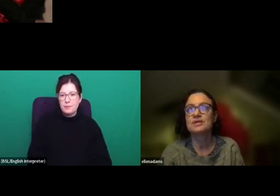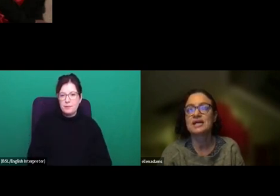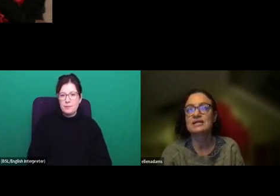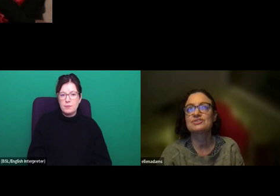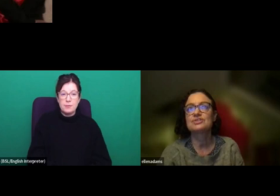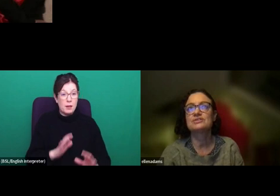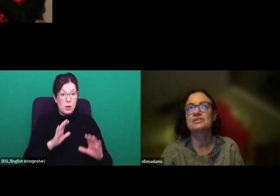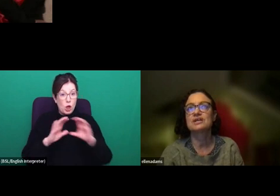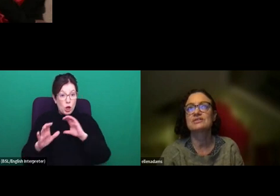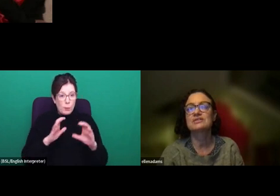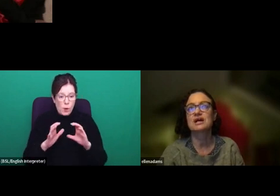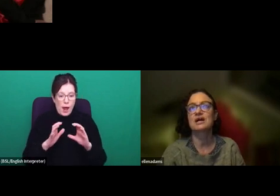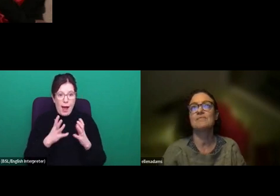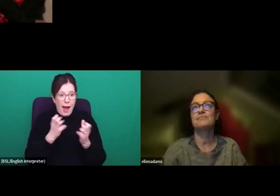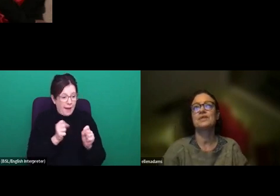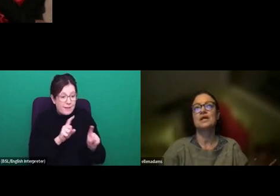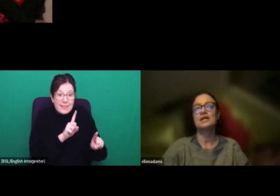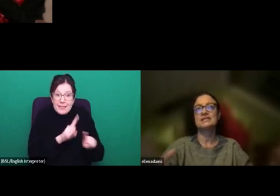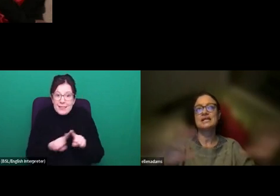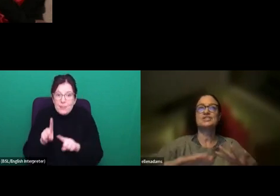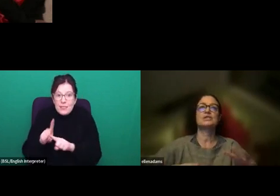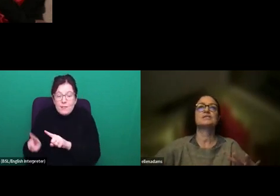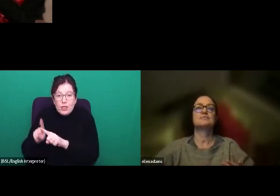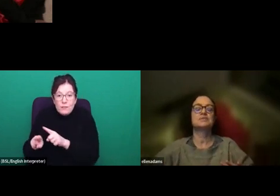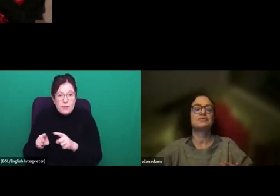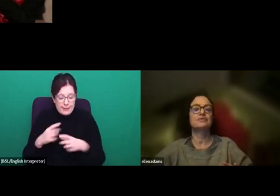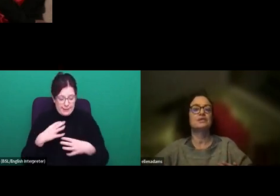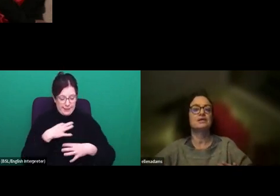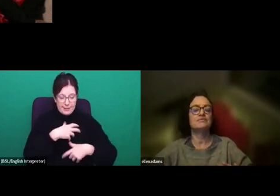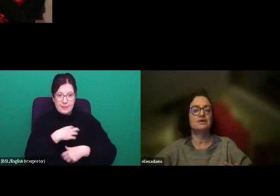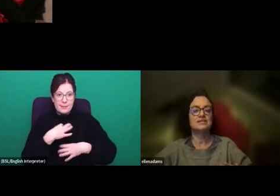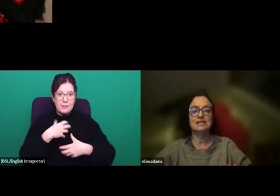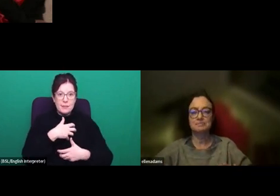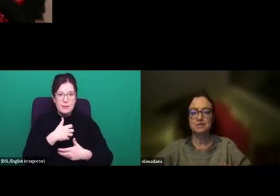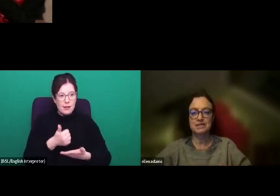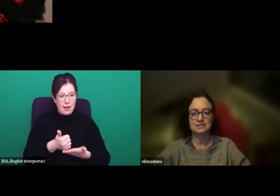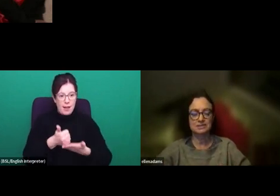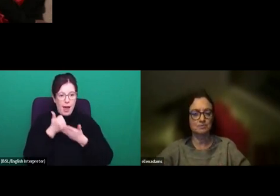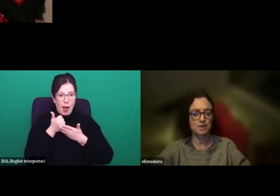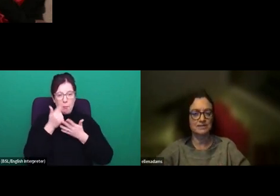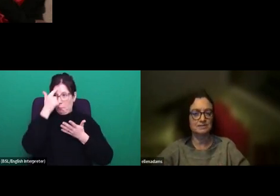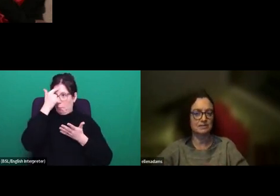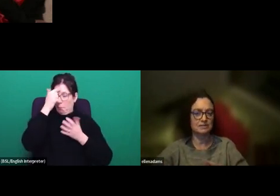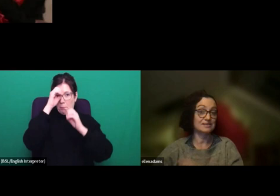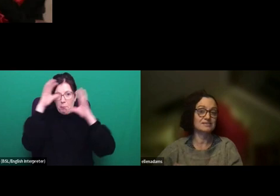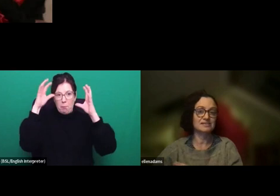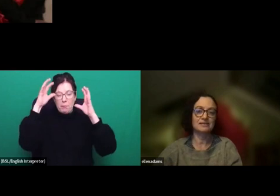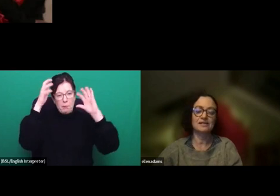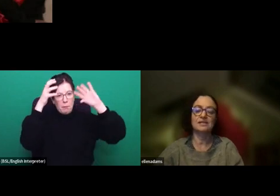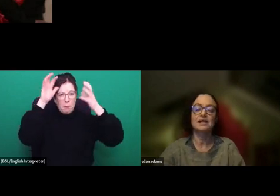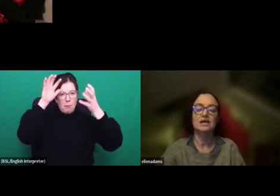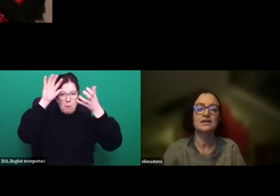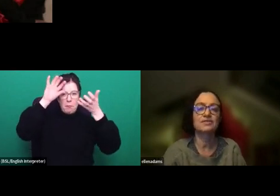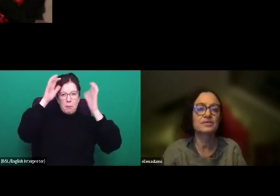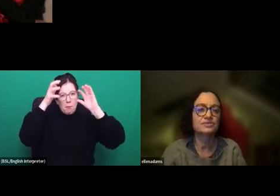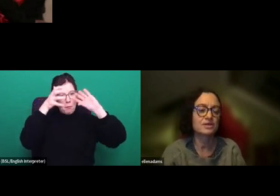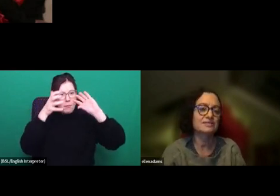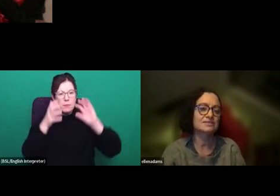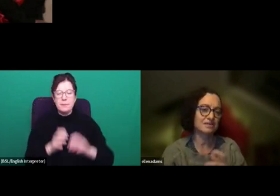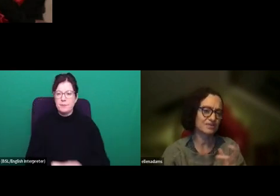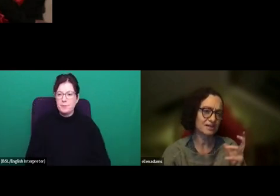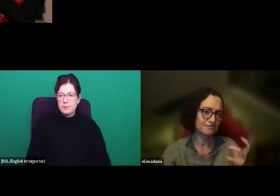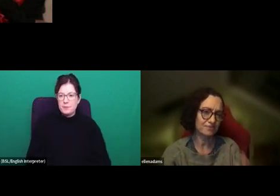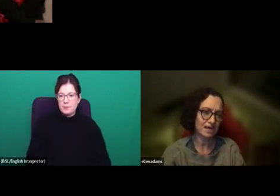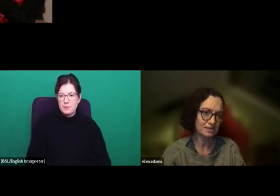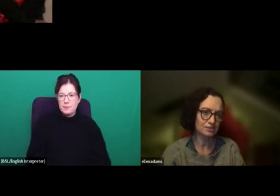of communication does contextualize them differently, very deliberately in some ways and accidentally in others. So